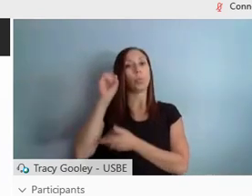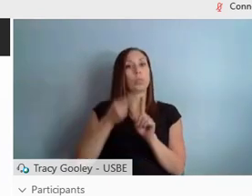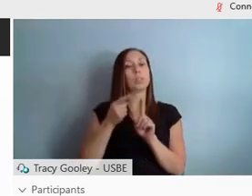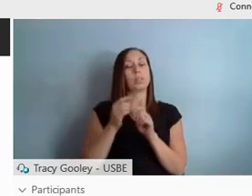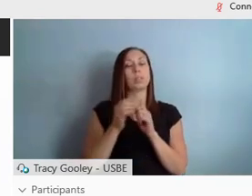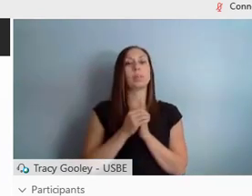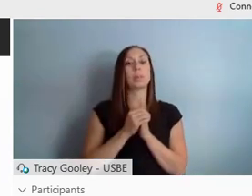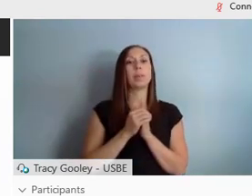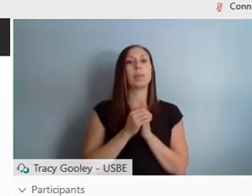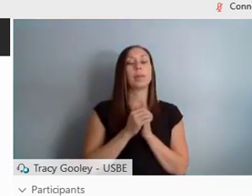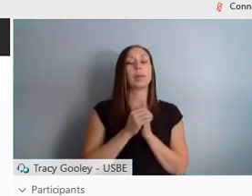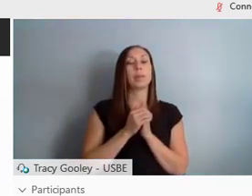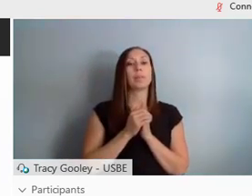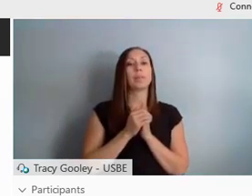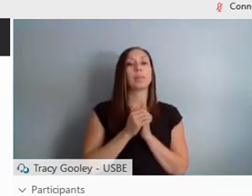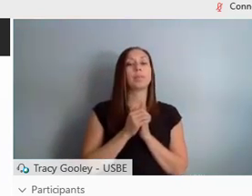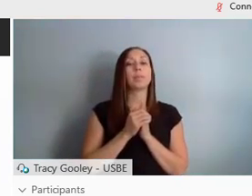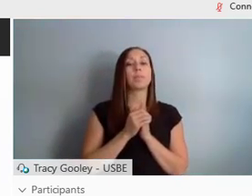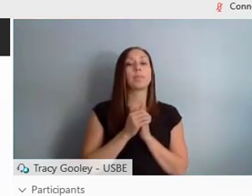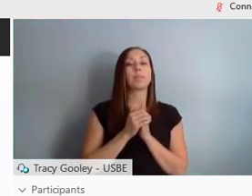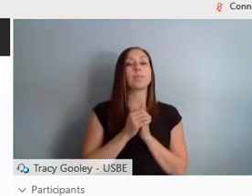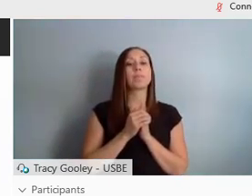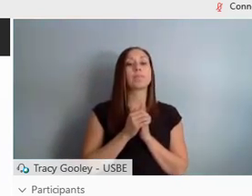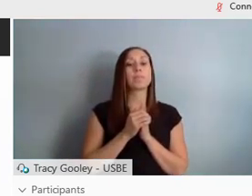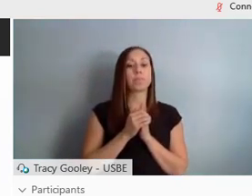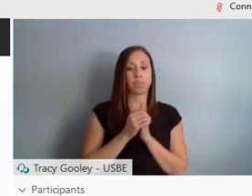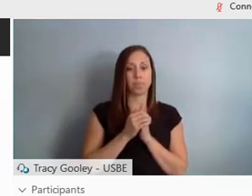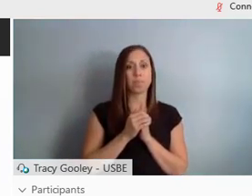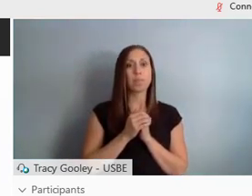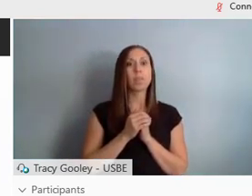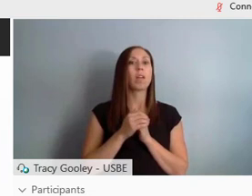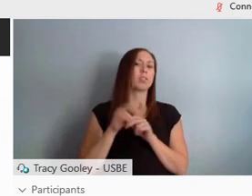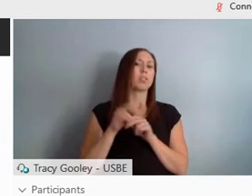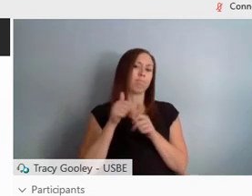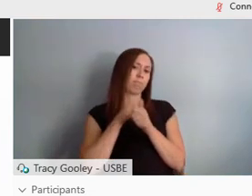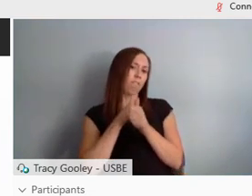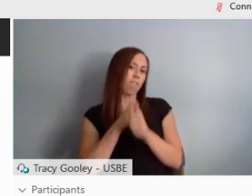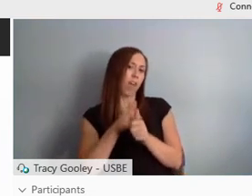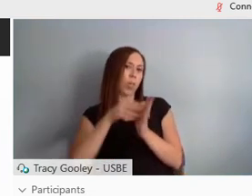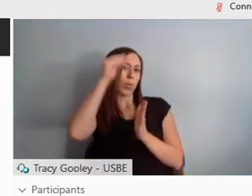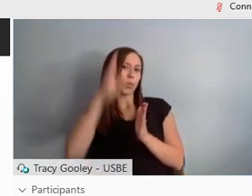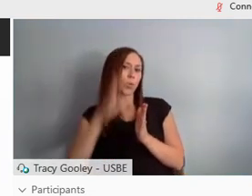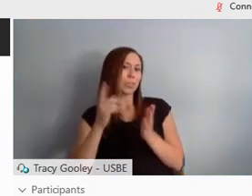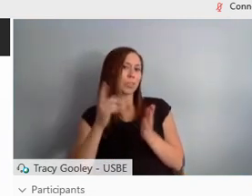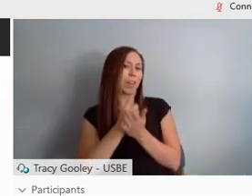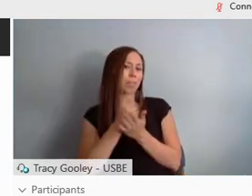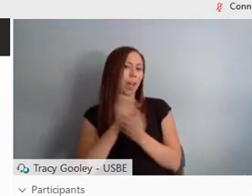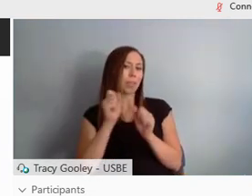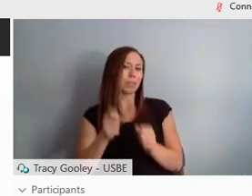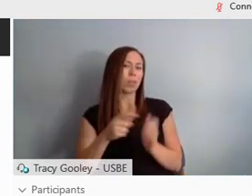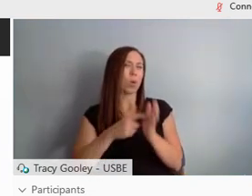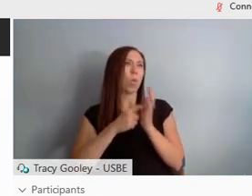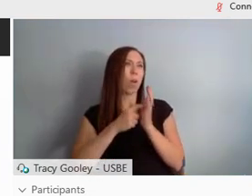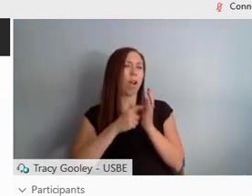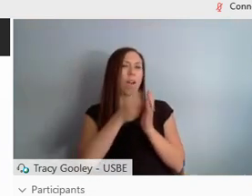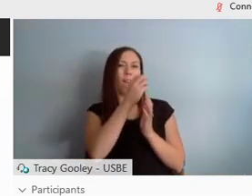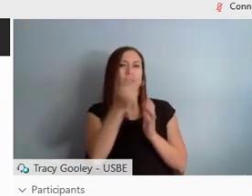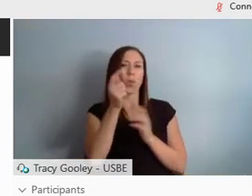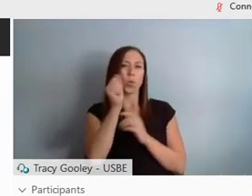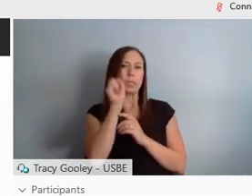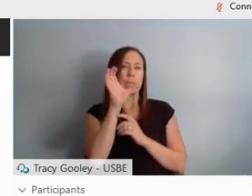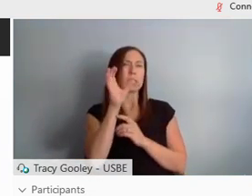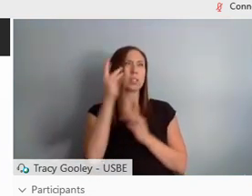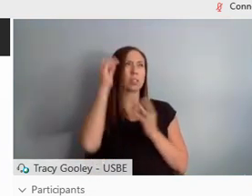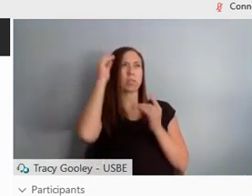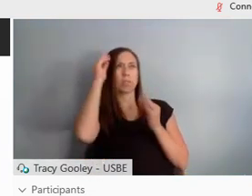0. With this one, just take your cues from the student. Sometimes it takes them a second to process what